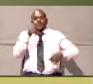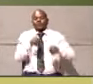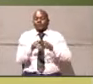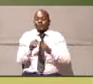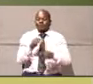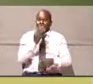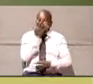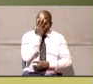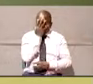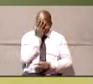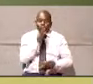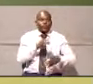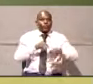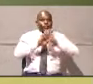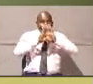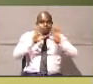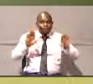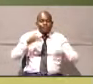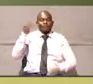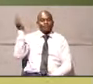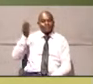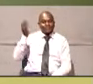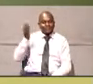shame to fame for the gospel.